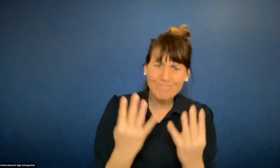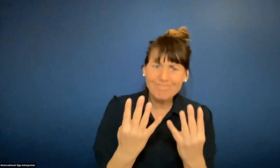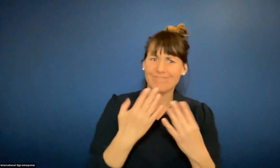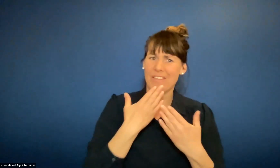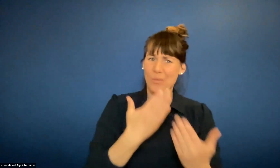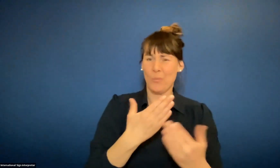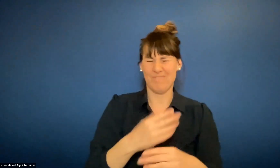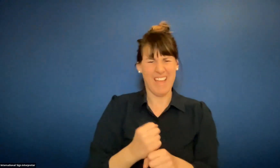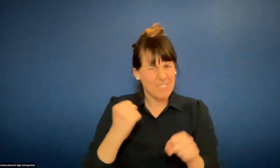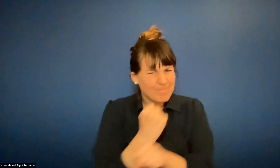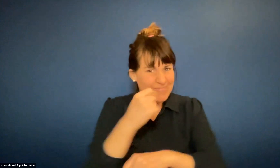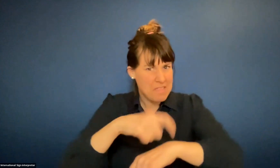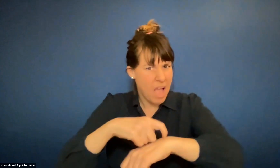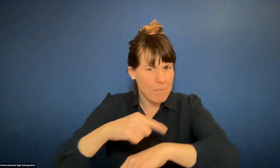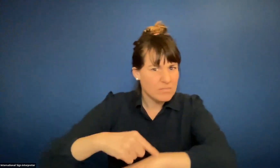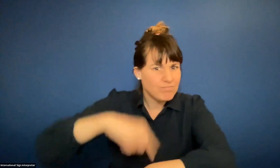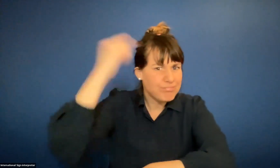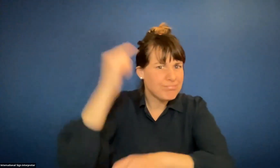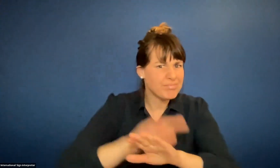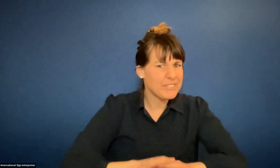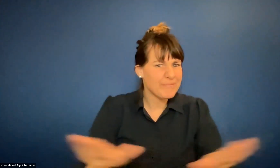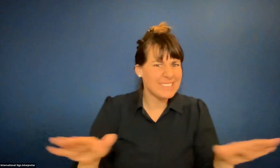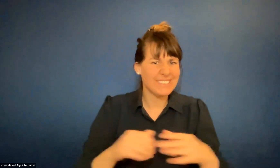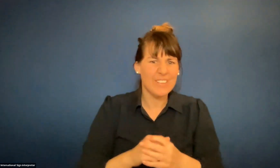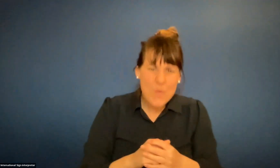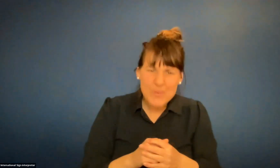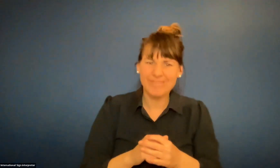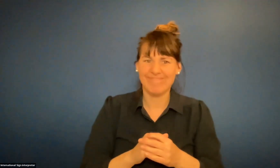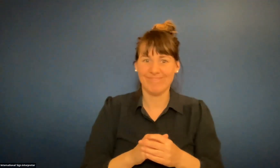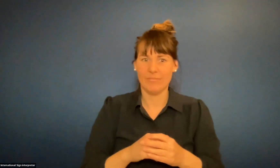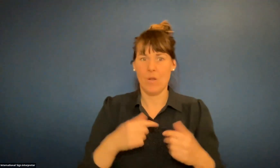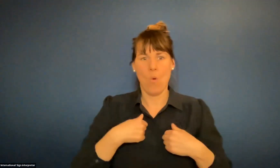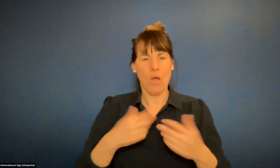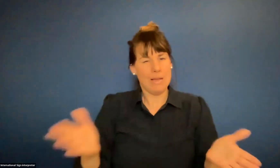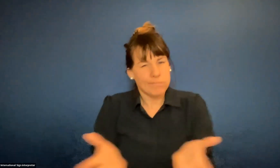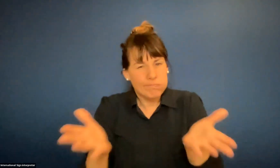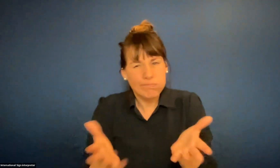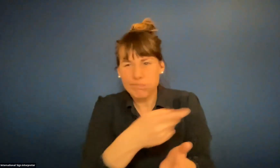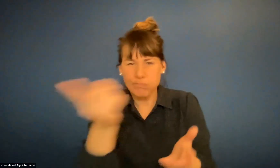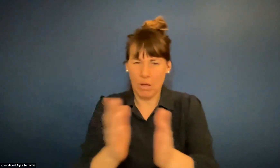everyone. Have a nice event and we'll see you soon. Bye-bye.